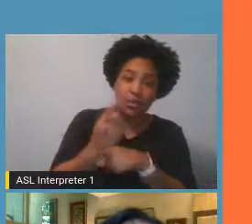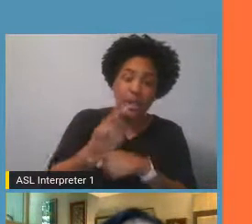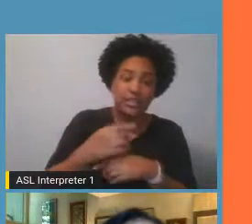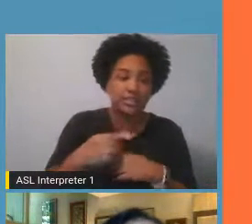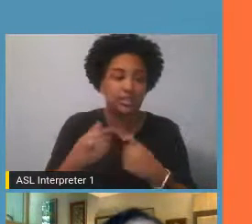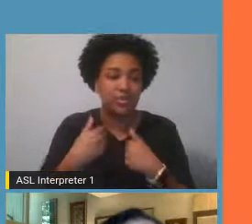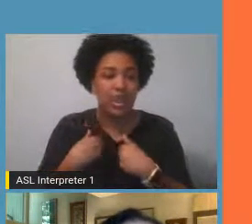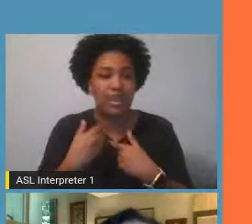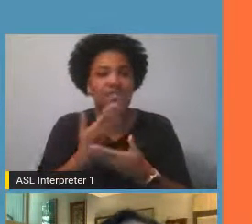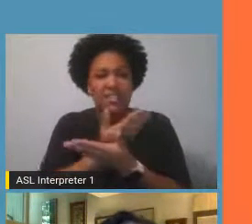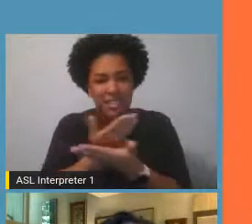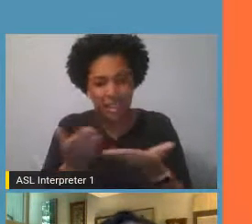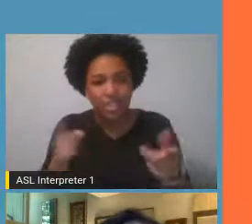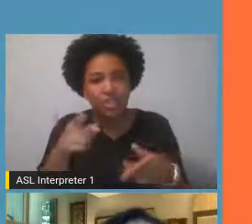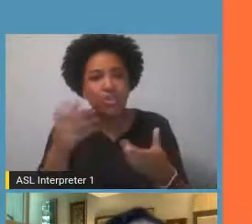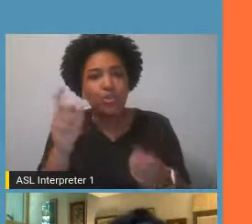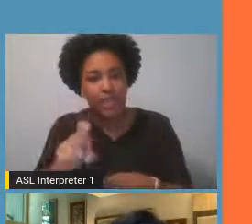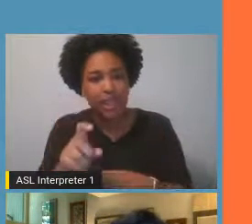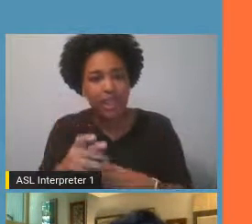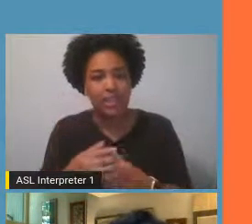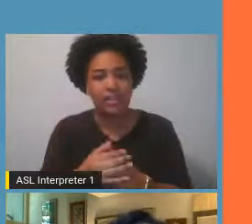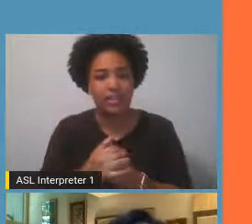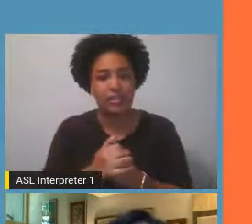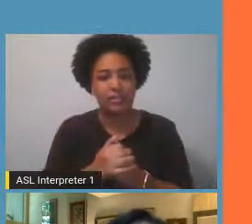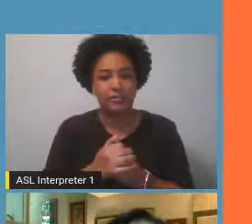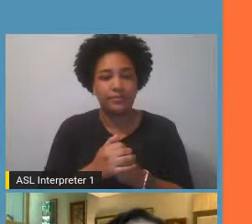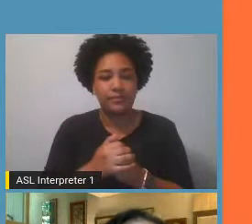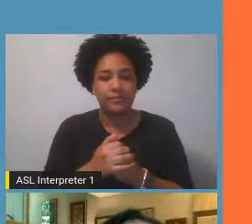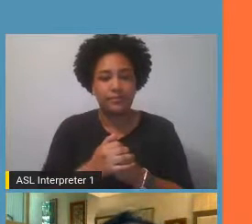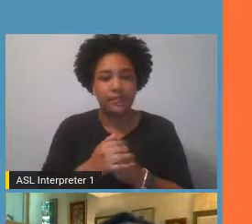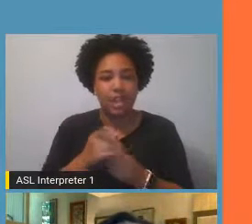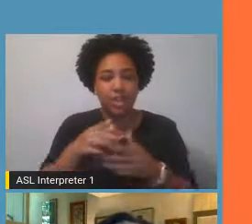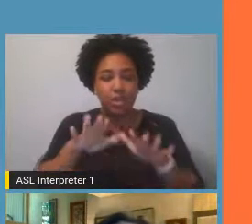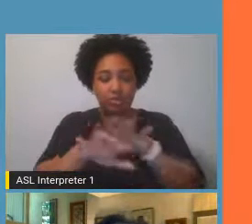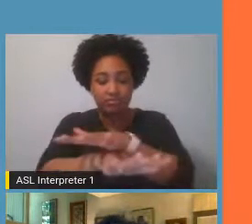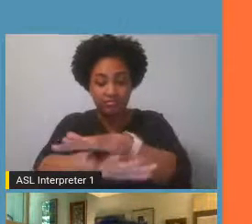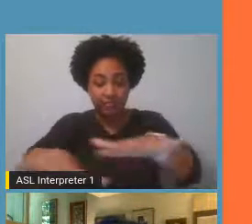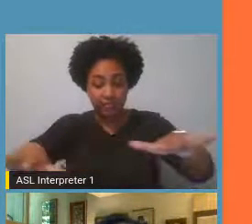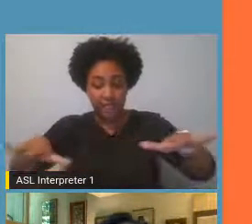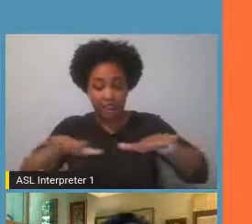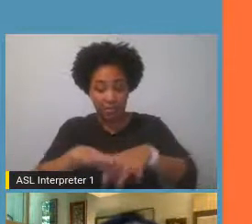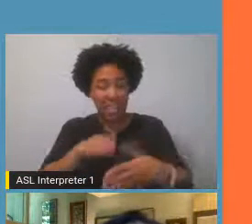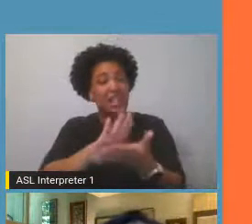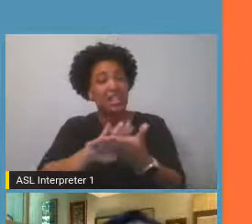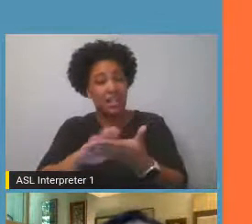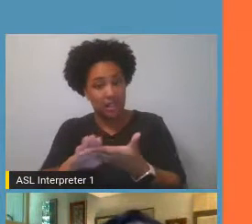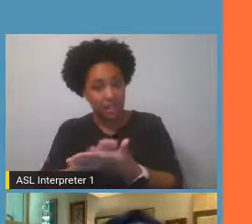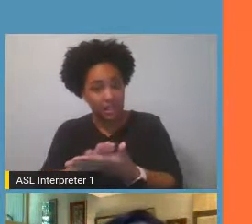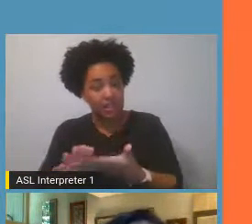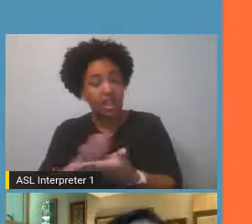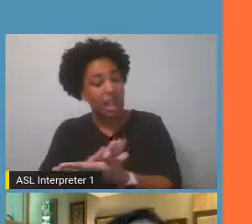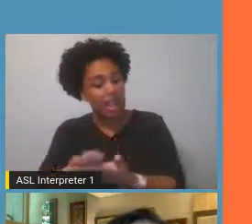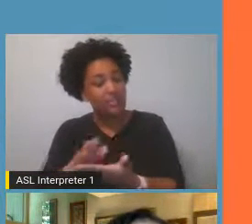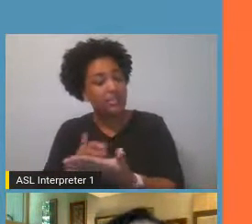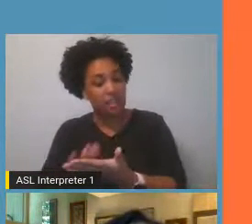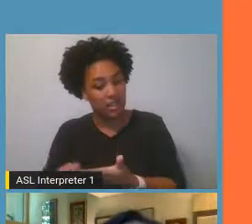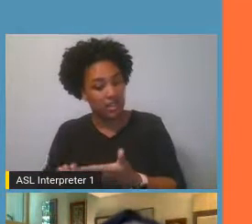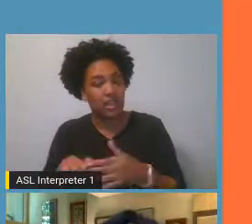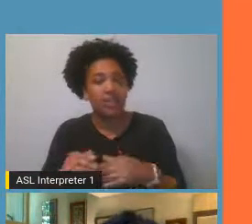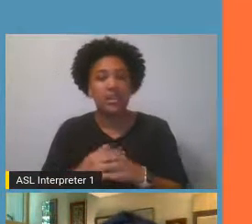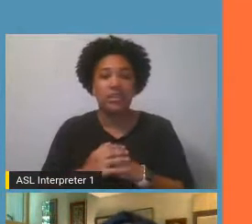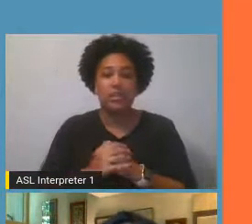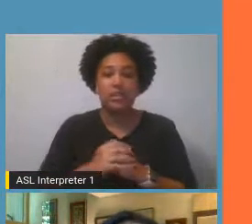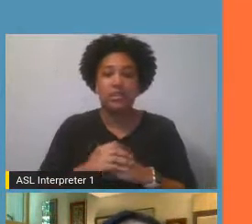available? Each space should be well lit and clean. Your environment should be neutral and matte with limited reflectance to